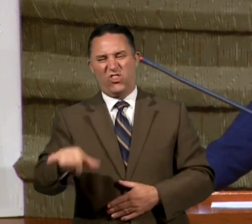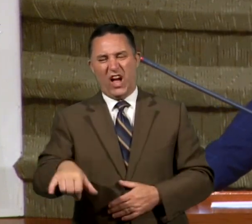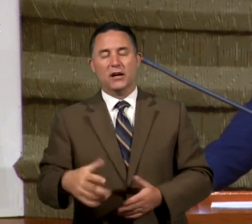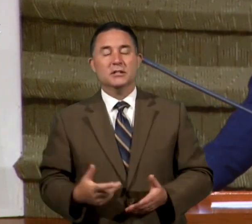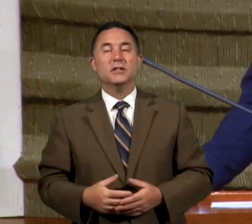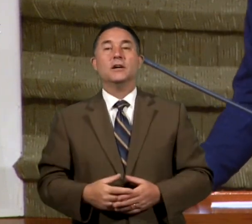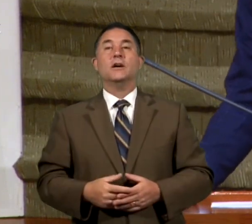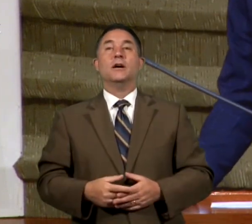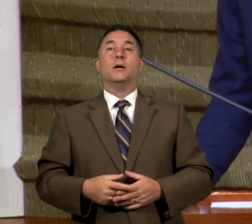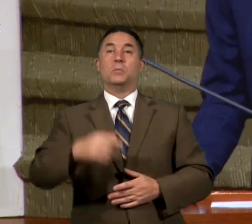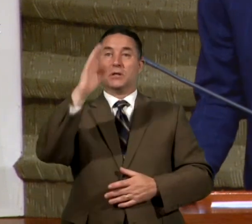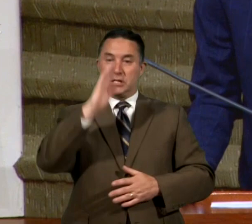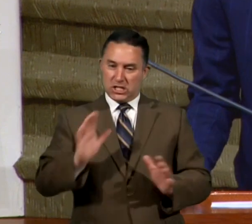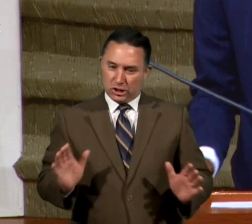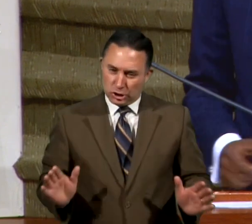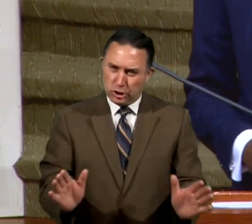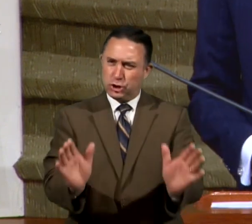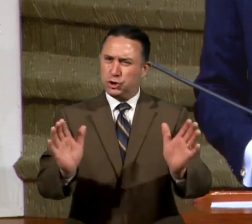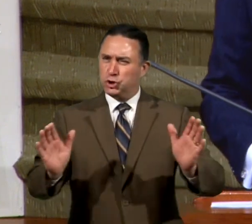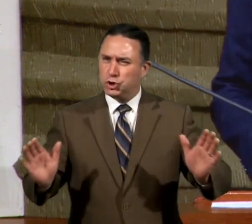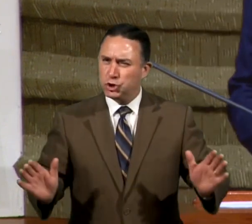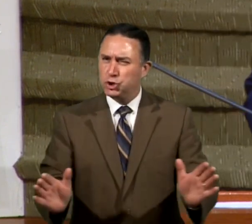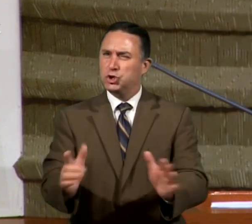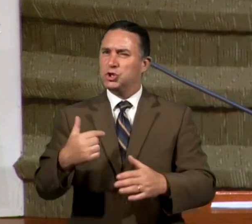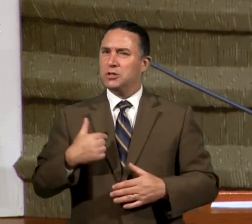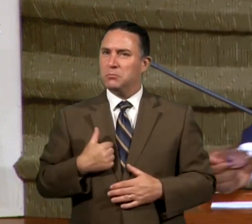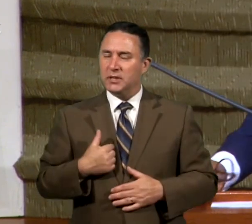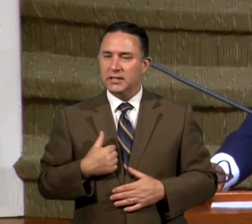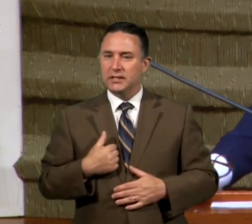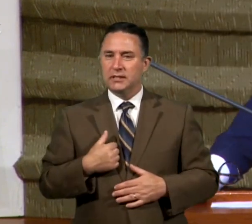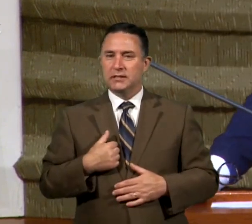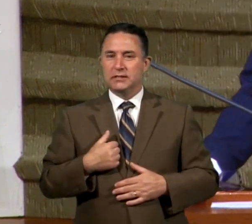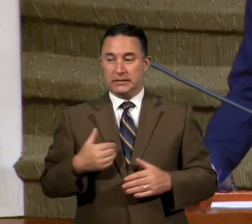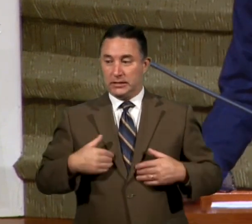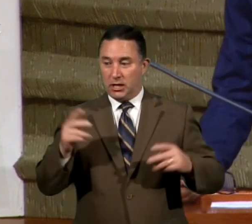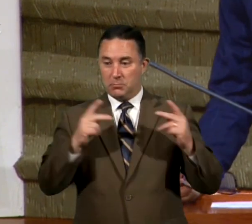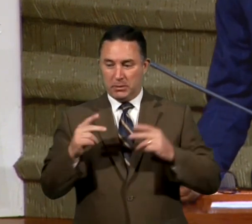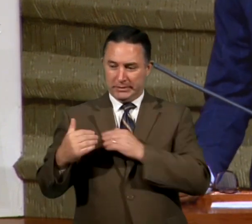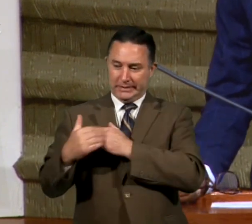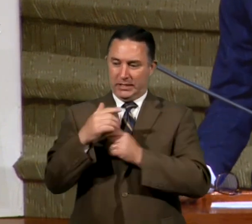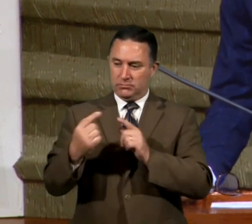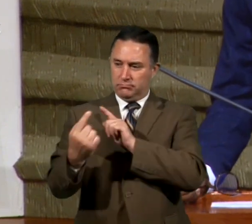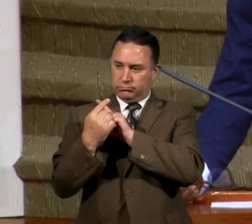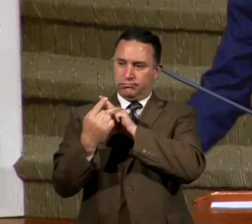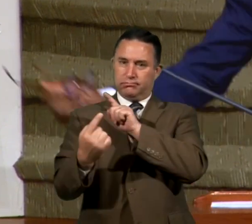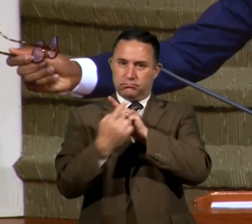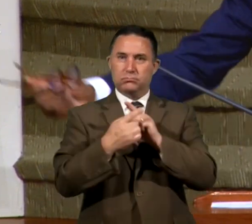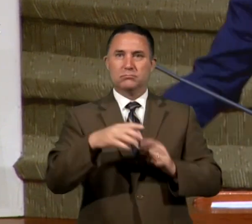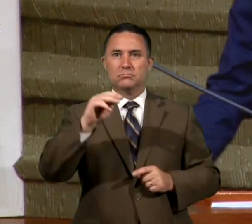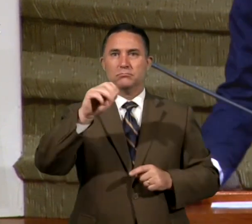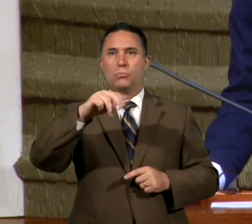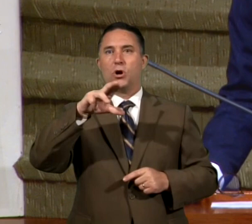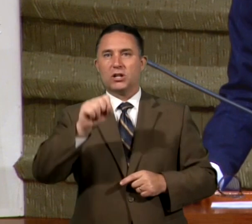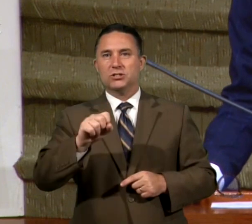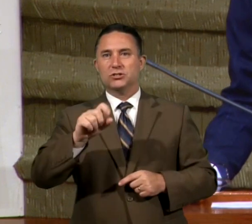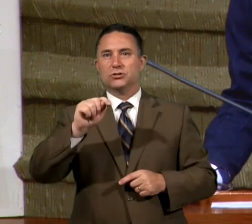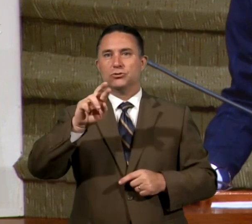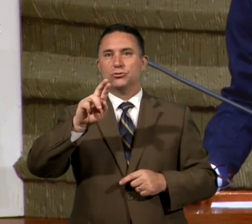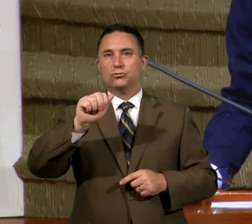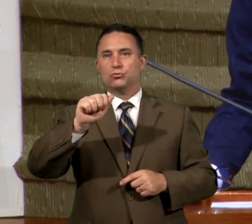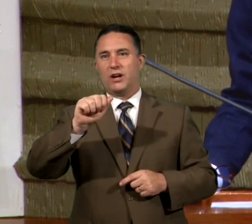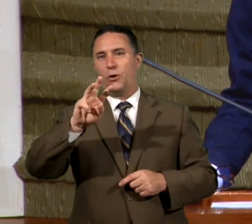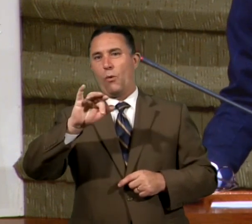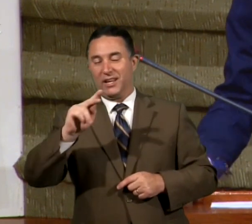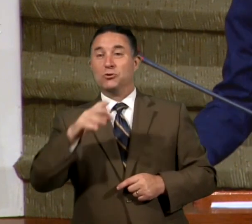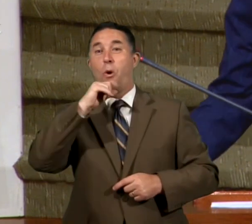but God kept pushing me. And he was sending young people my way. Brother Marcus Traywick, he's an old man.